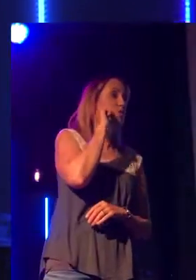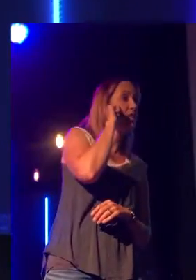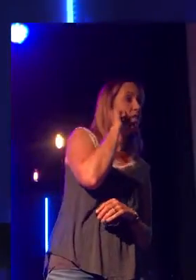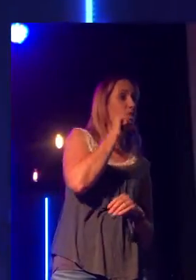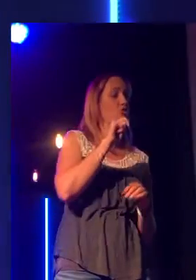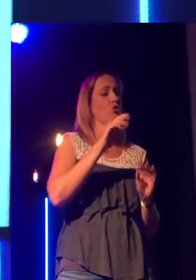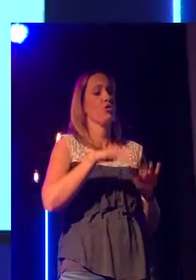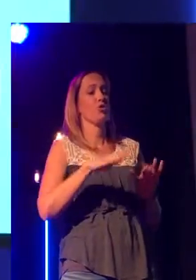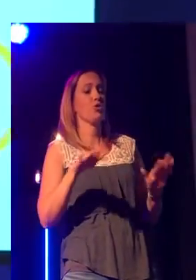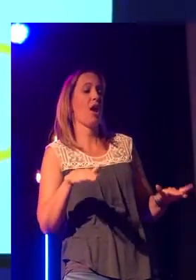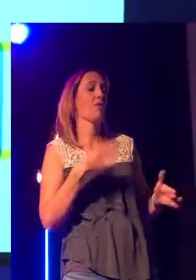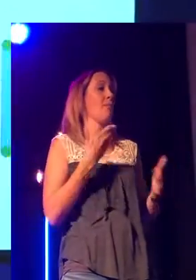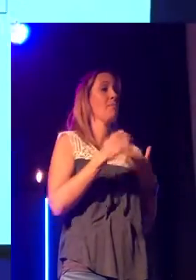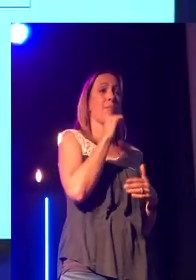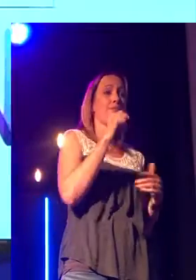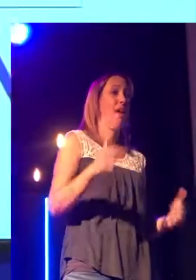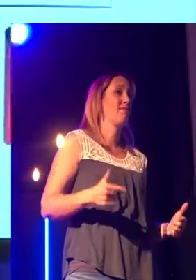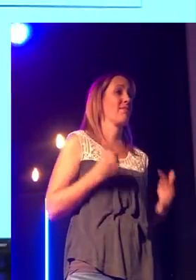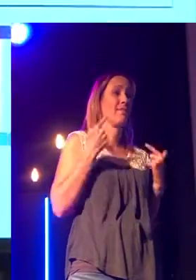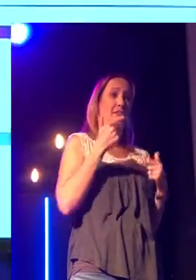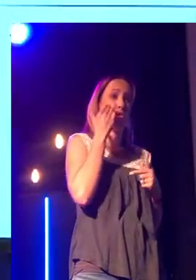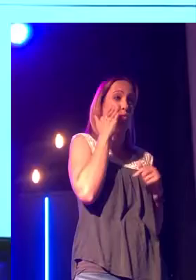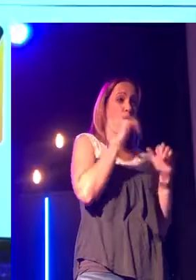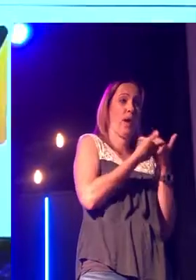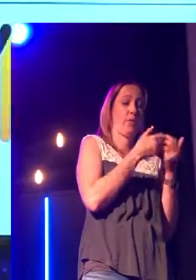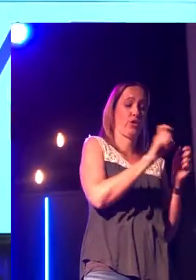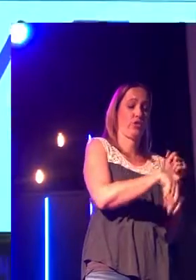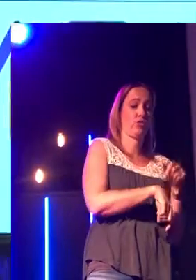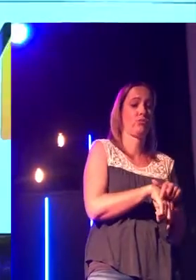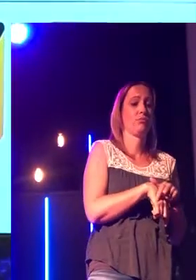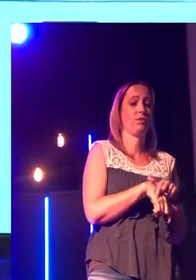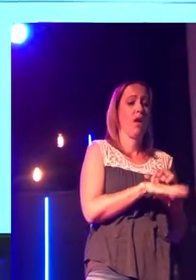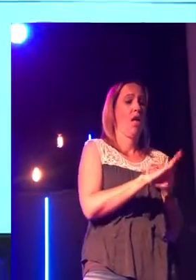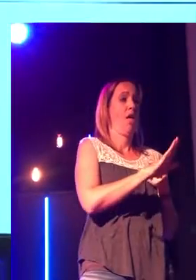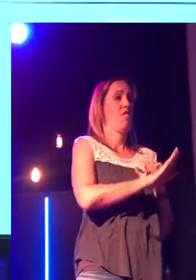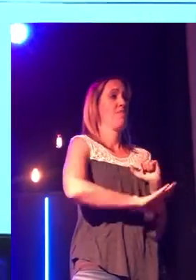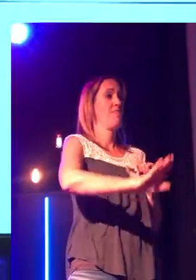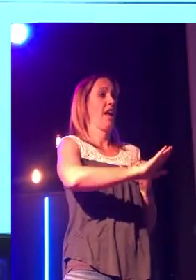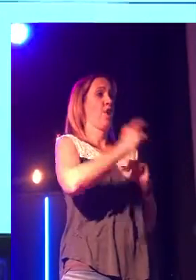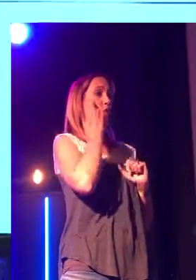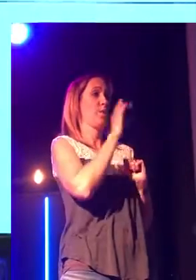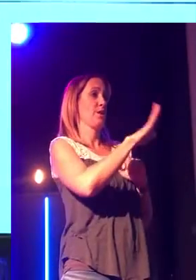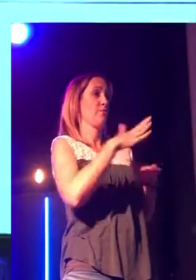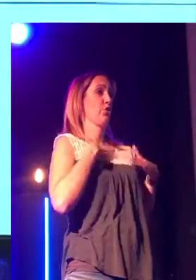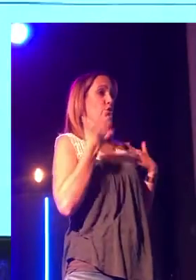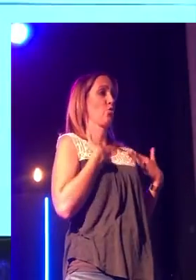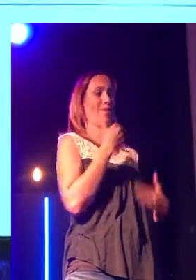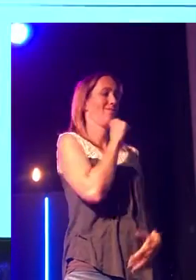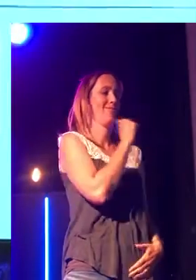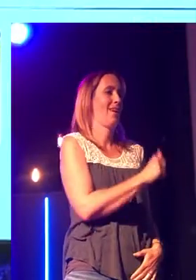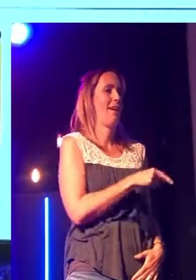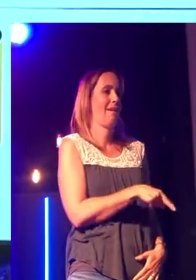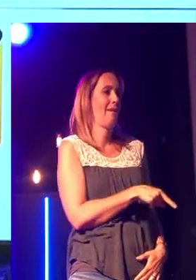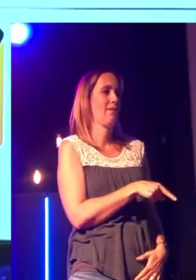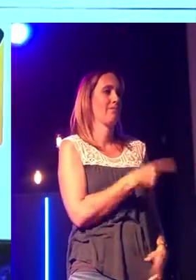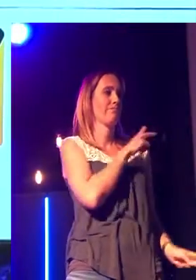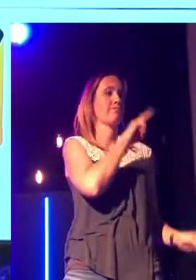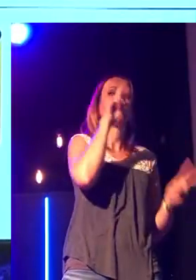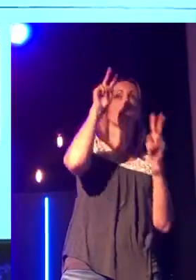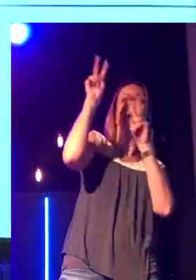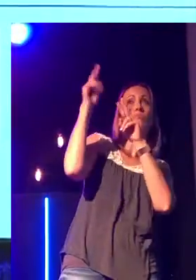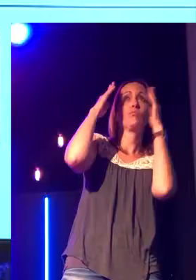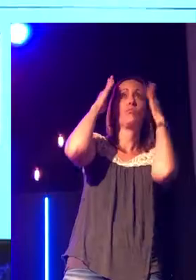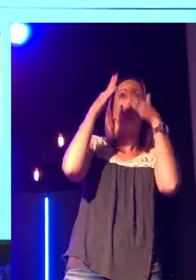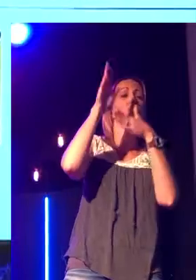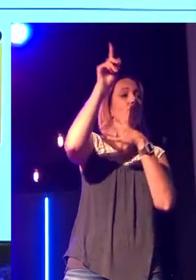child may not be living and doing the things that you know that they should be. They are not the source of your joy. Look to the potential of